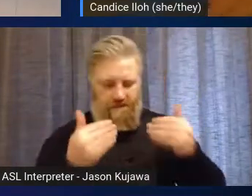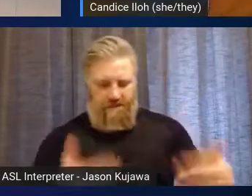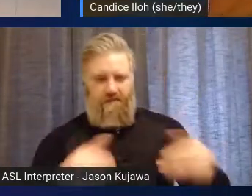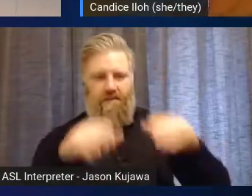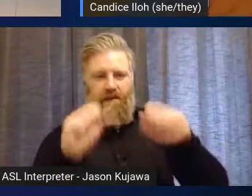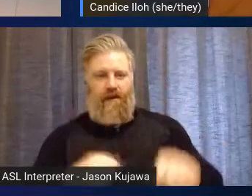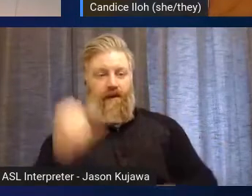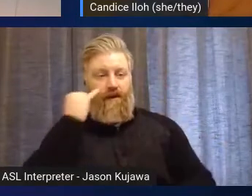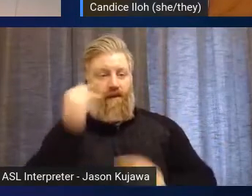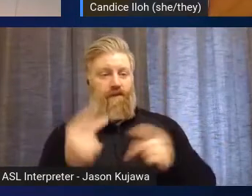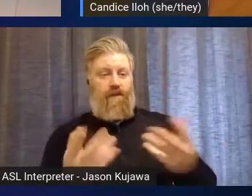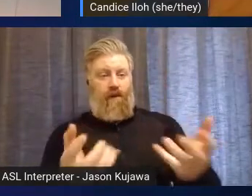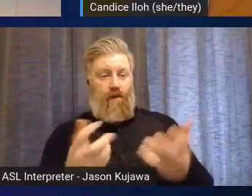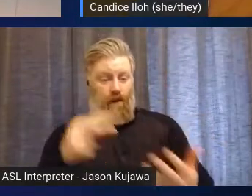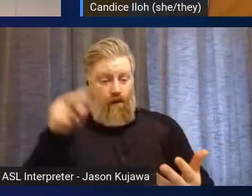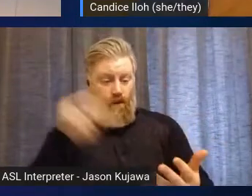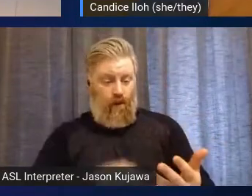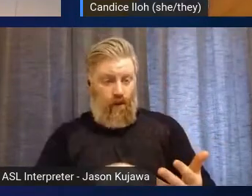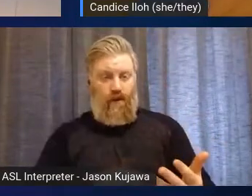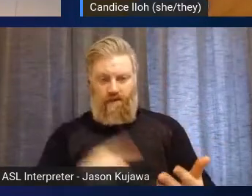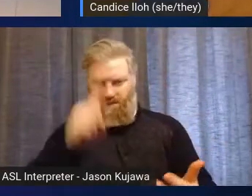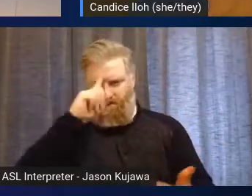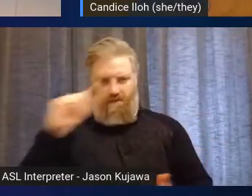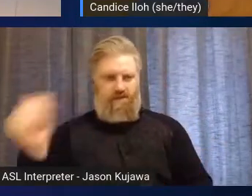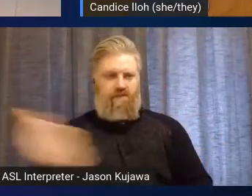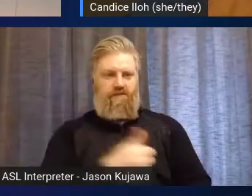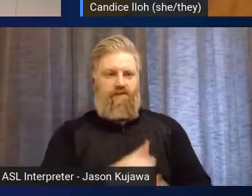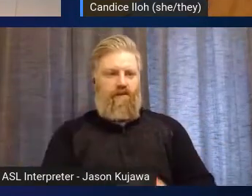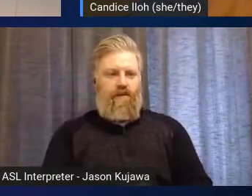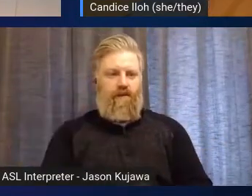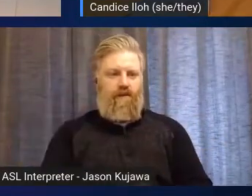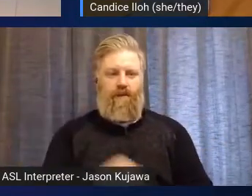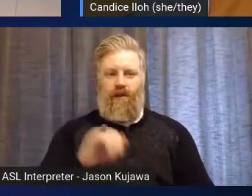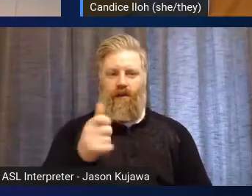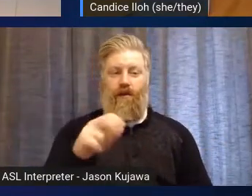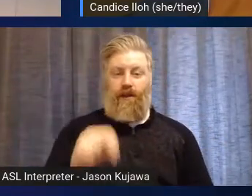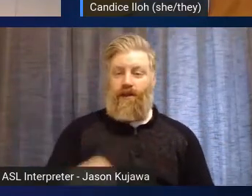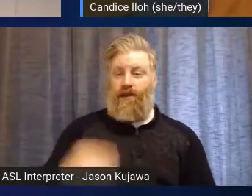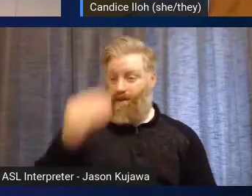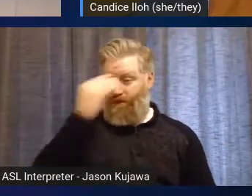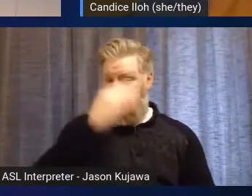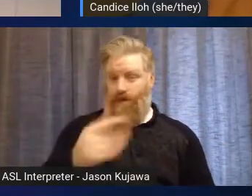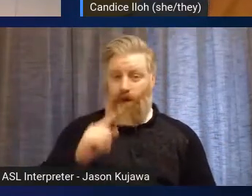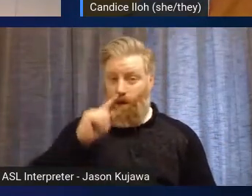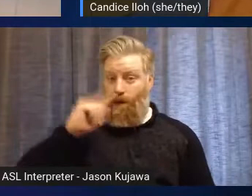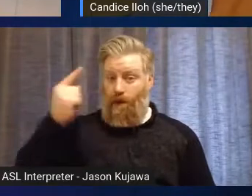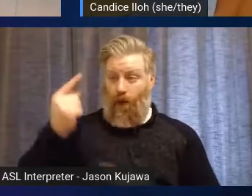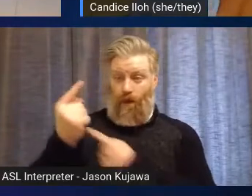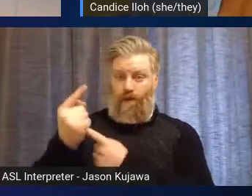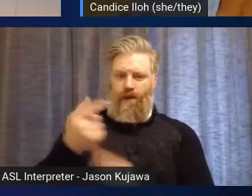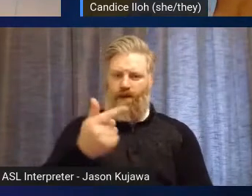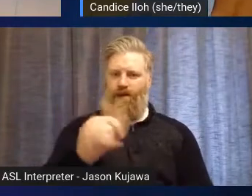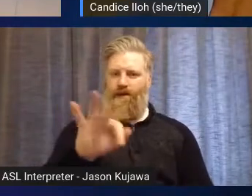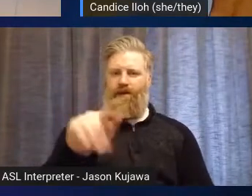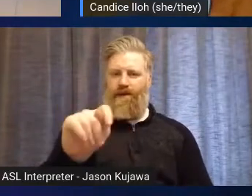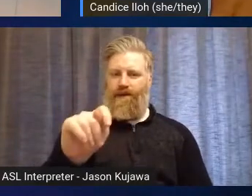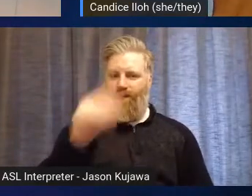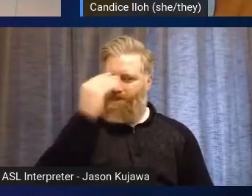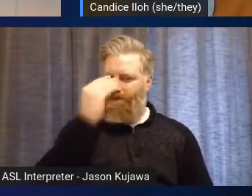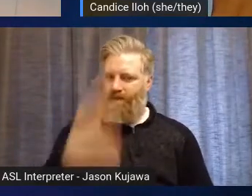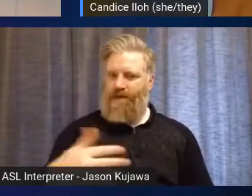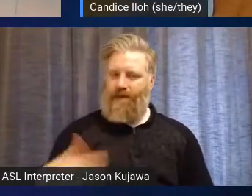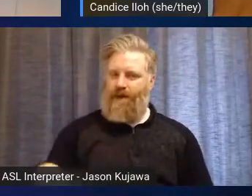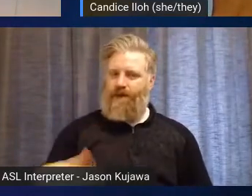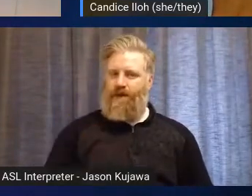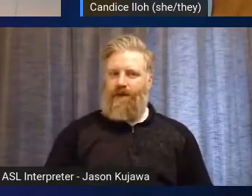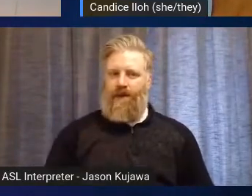people want it, they can pick it up. Man, there's a lesson there, young folks. Boredom is a gift. Boredom mm-hmm. is a gift. Mm-hmm. You